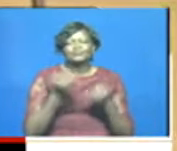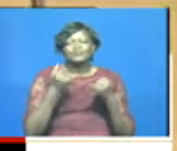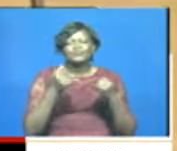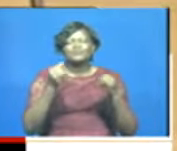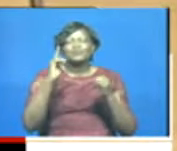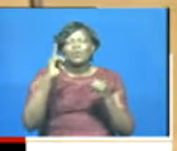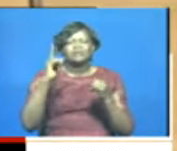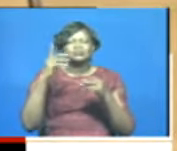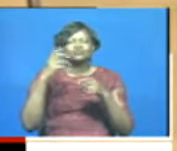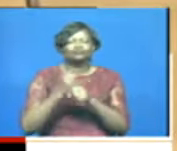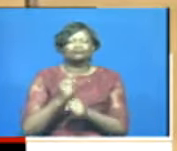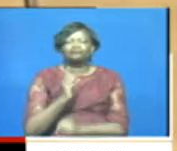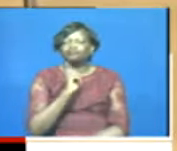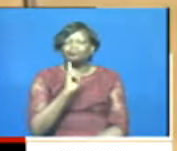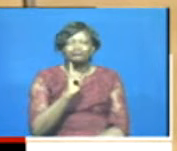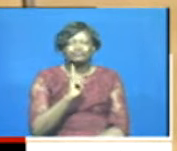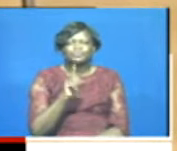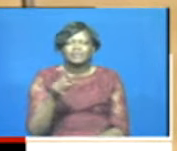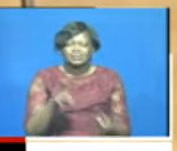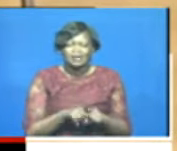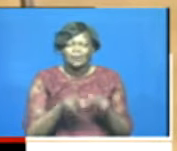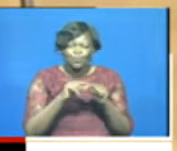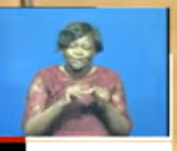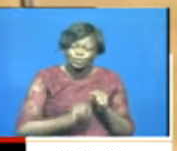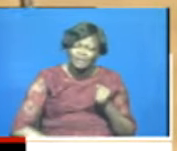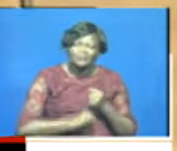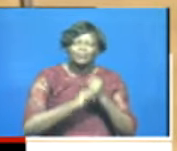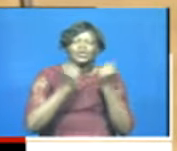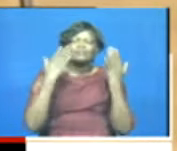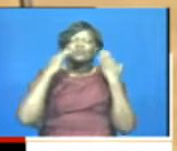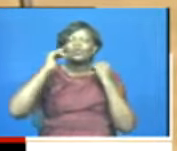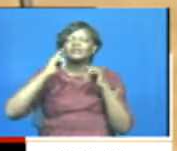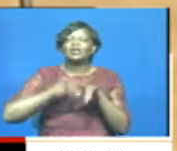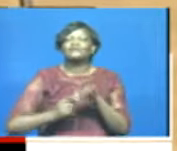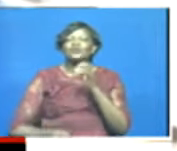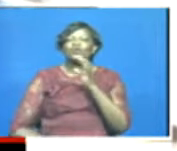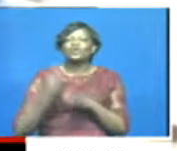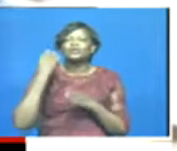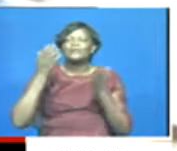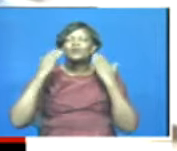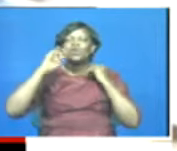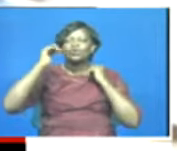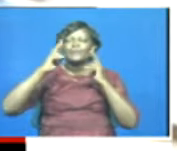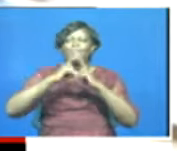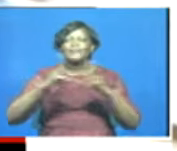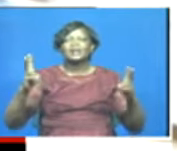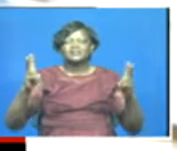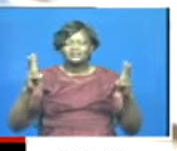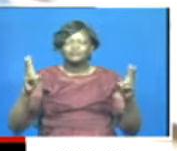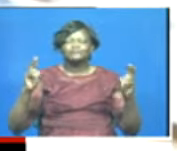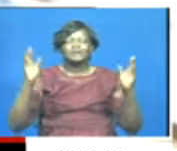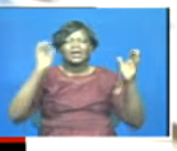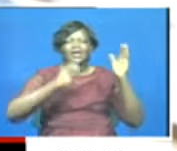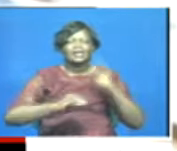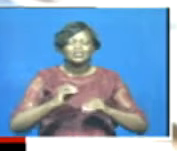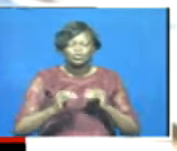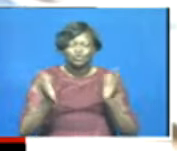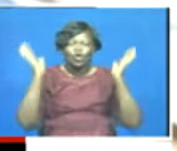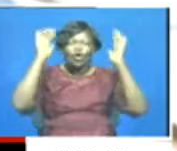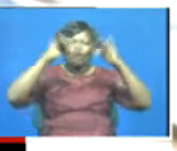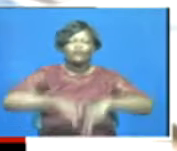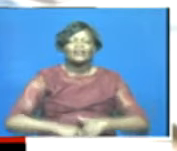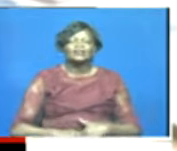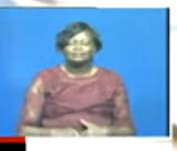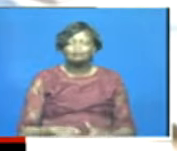moja. Similar calls were made in Meru County during the launch of the Meru County Peaceful Election Conference. Meru County